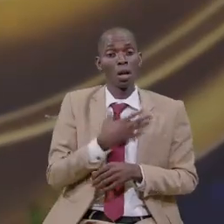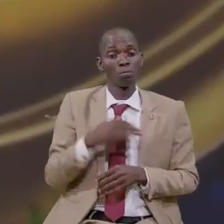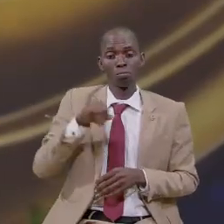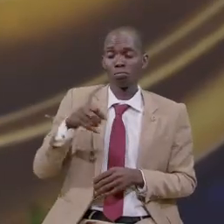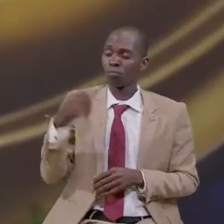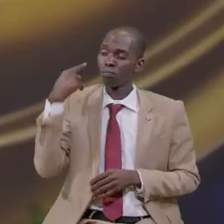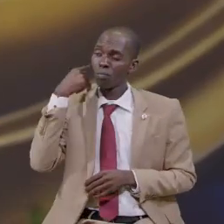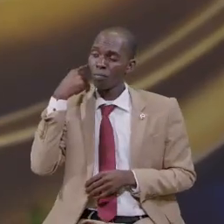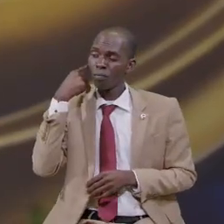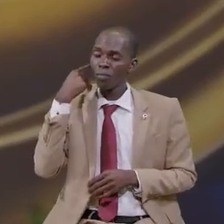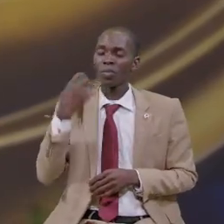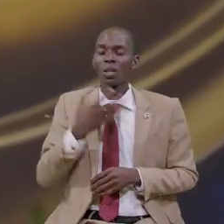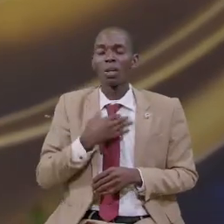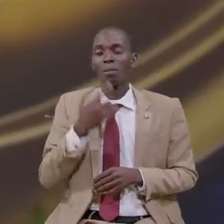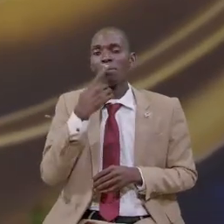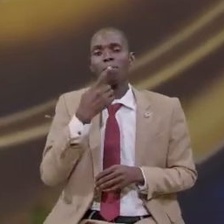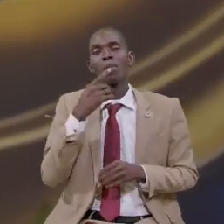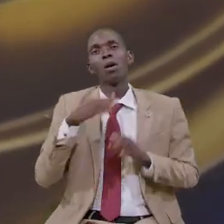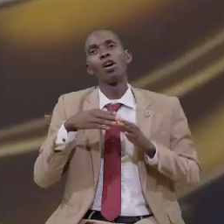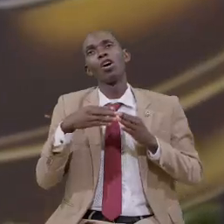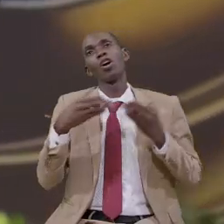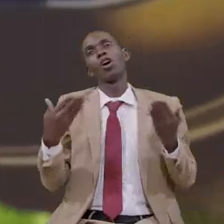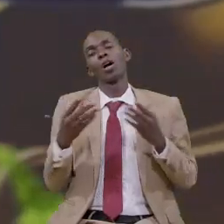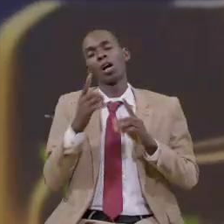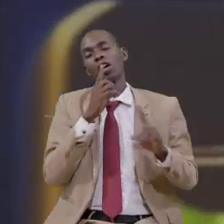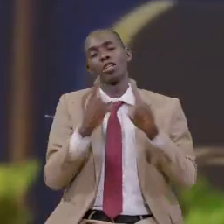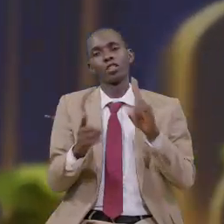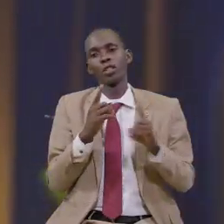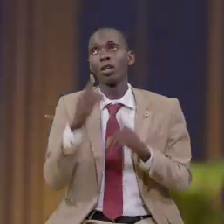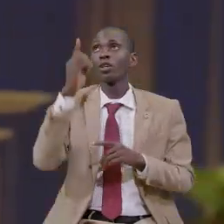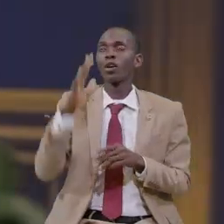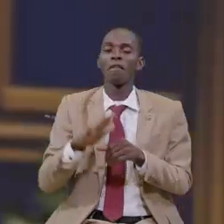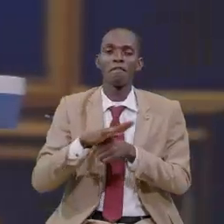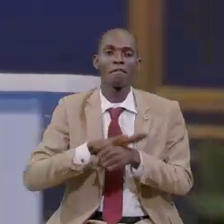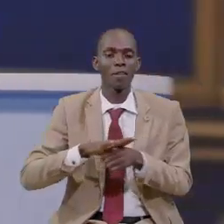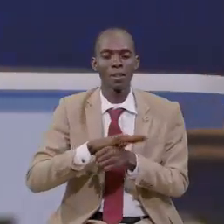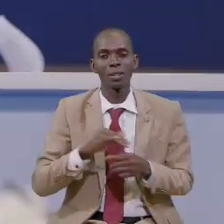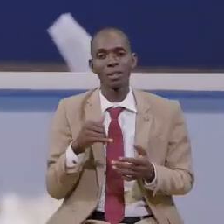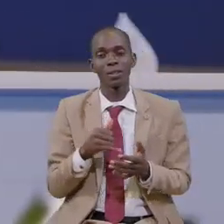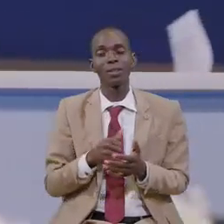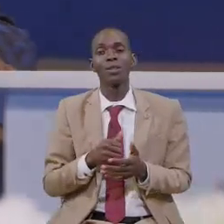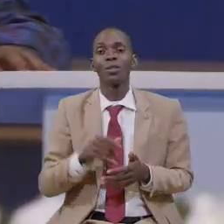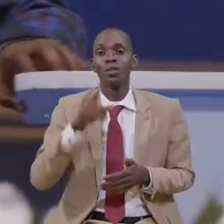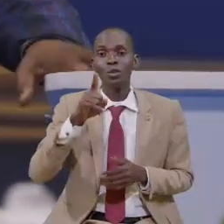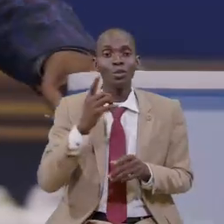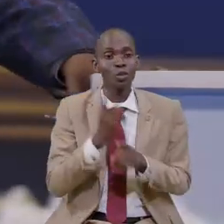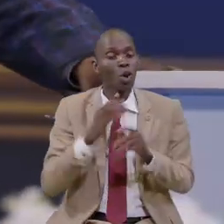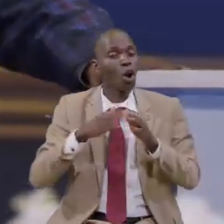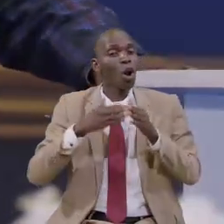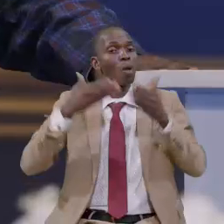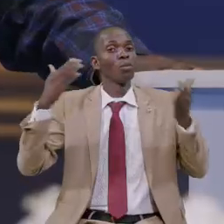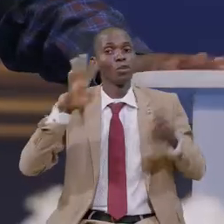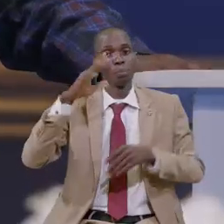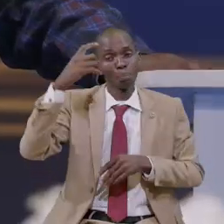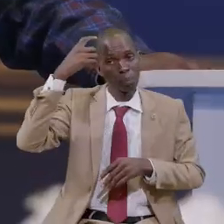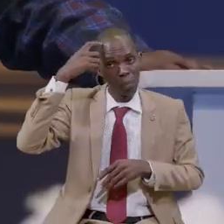mouth wide and I will feel it. I said, open your mouth wide and